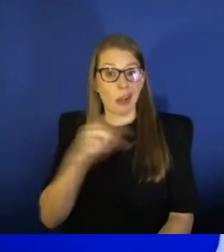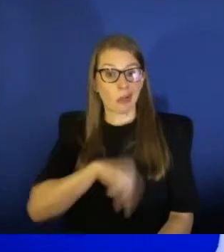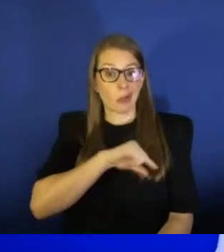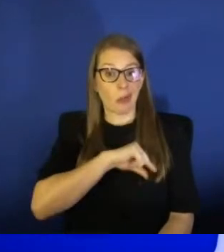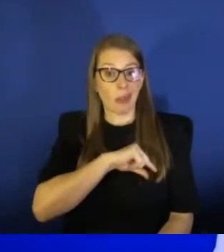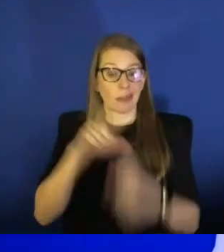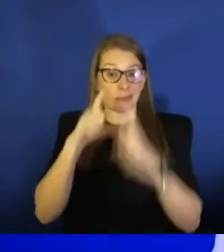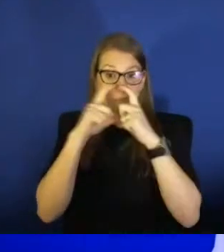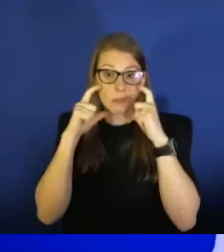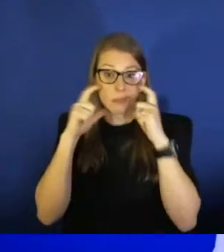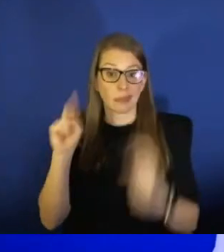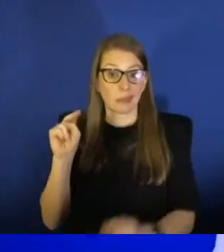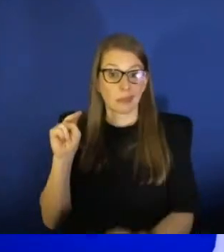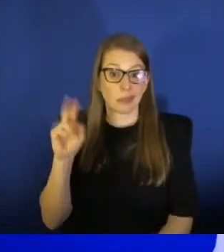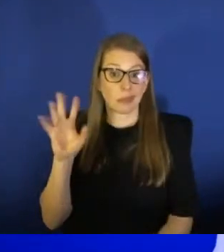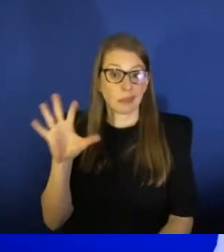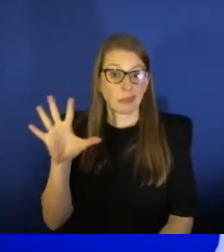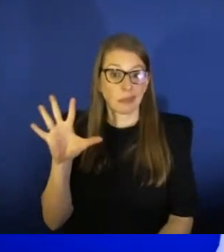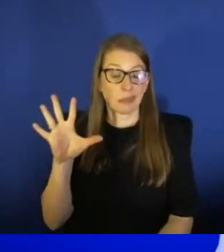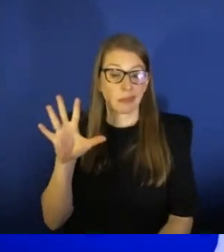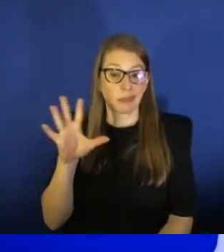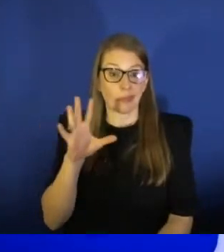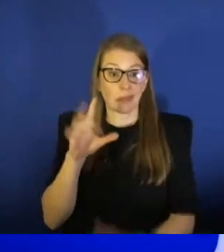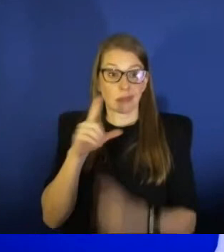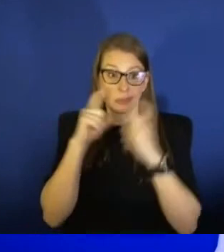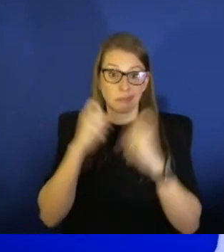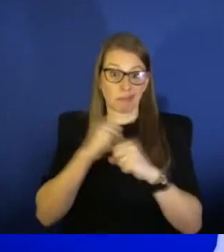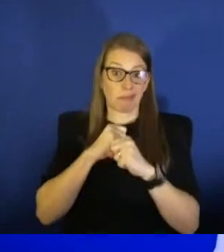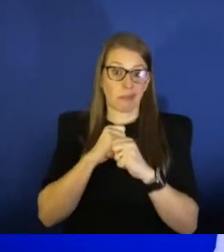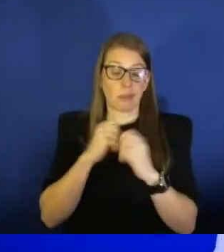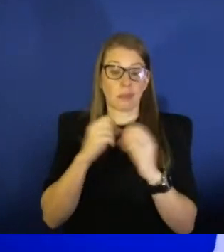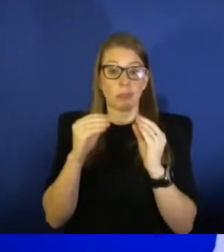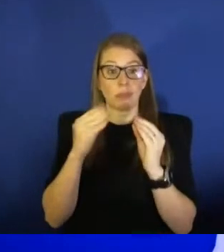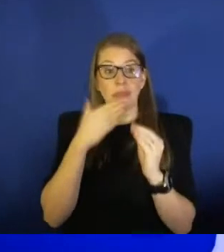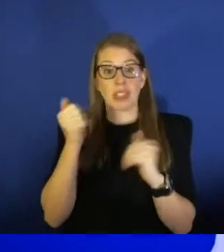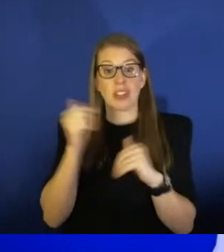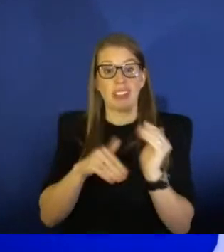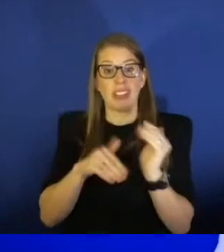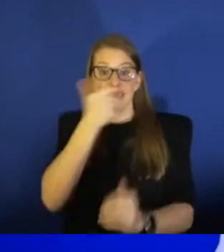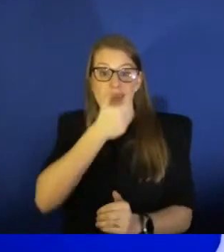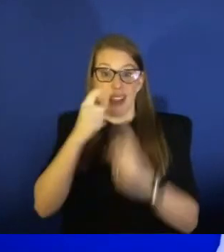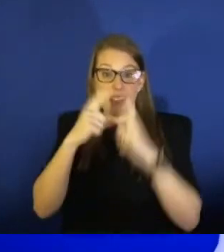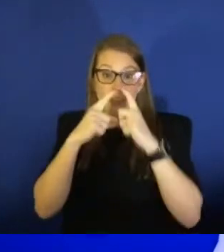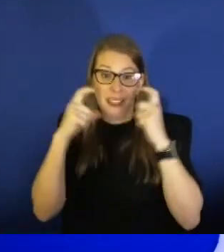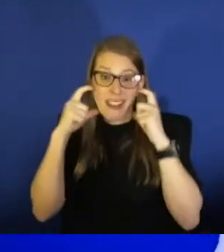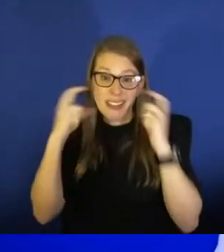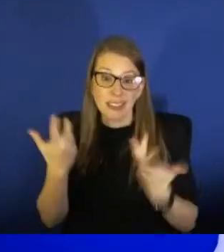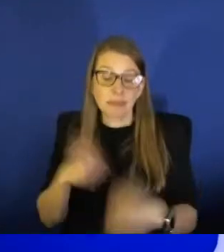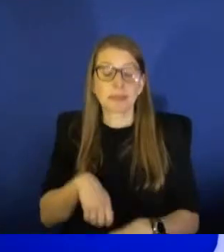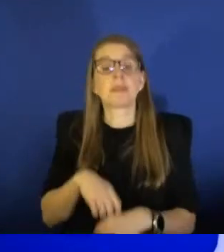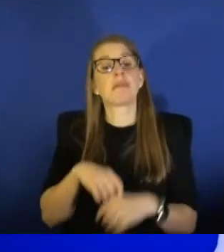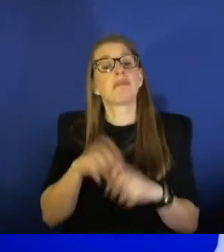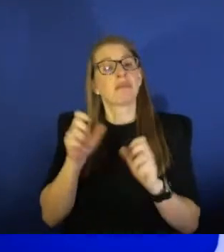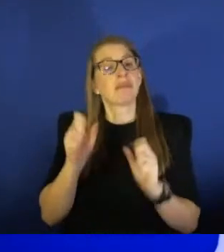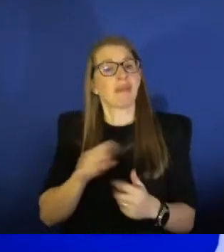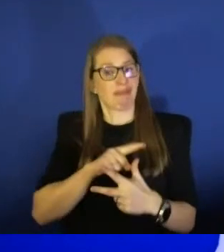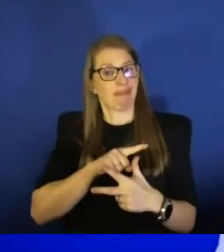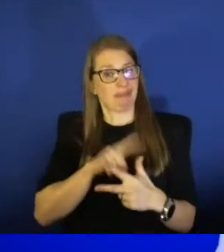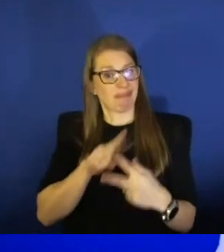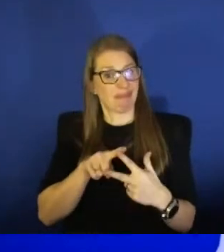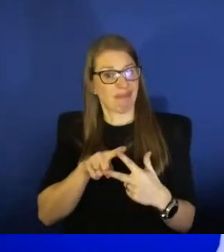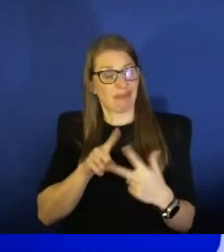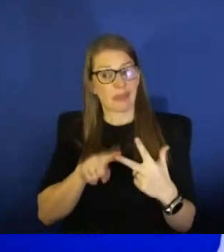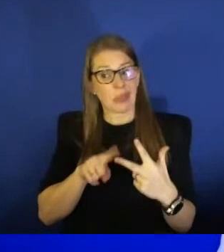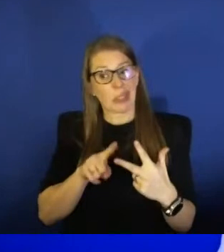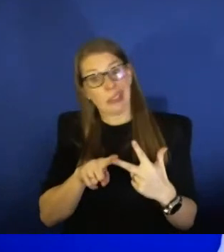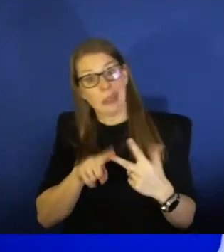protect you better than a cloth mask or something like that. So those are the things you can do, but ultimately it's going to be sort of what